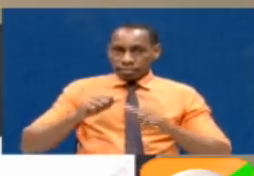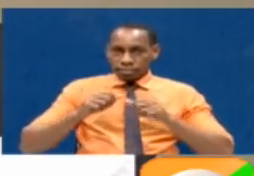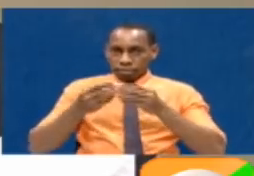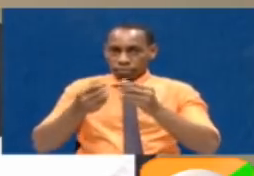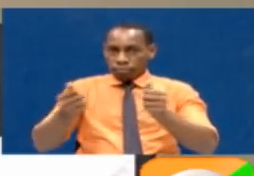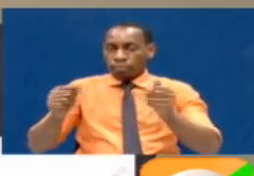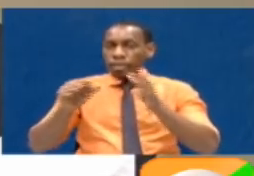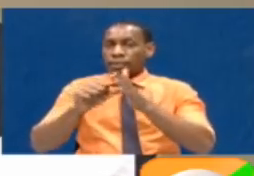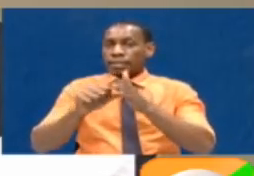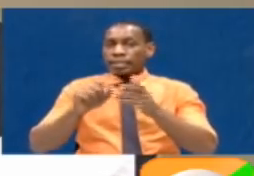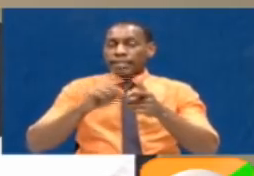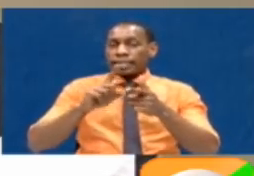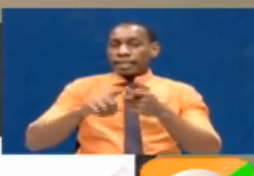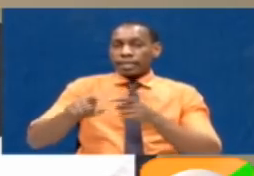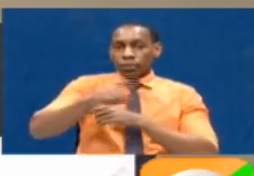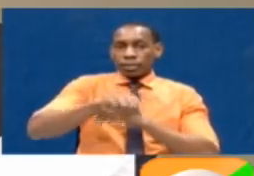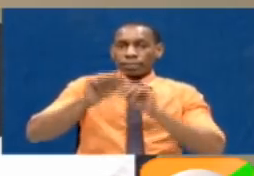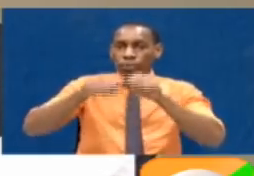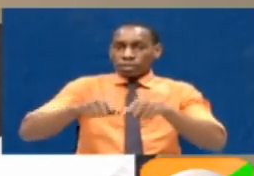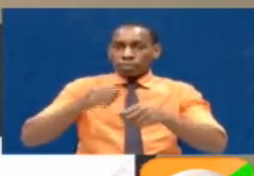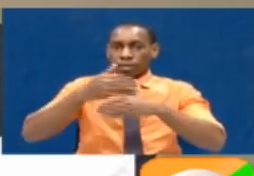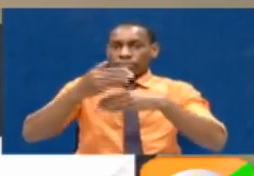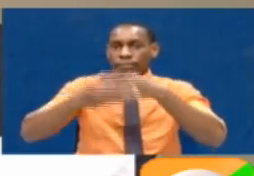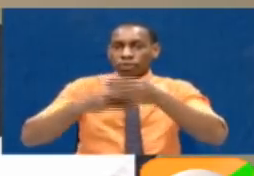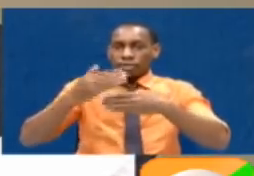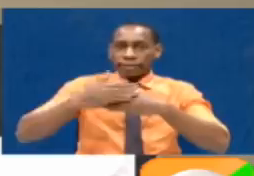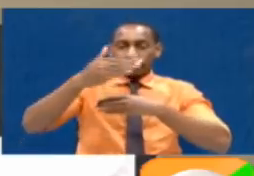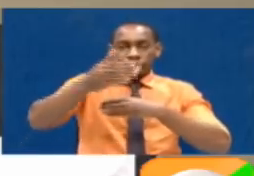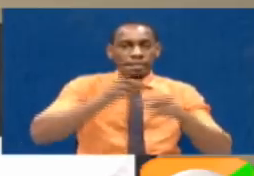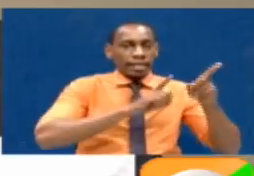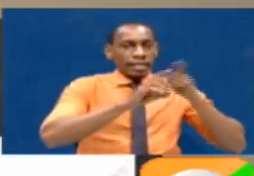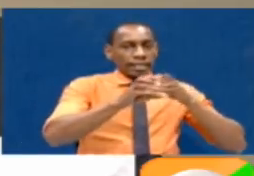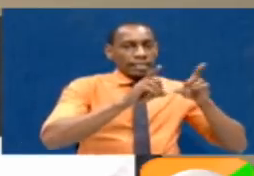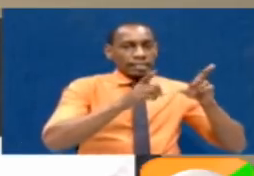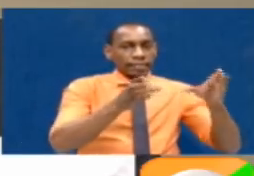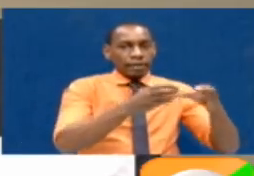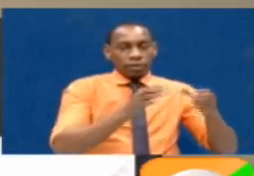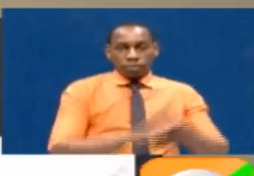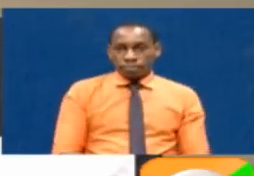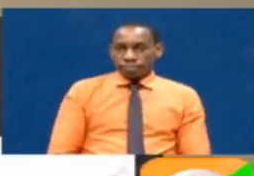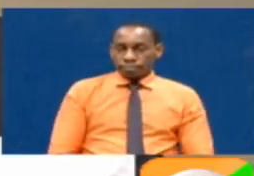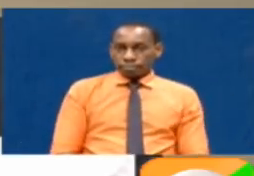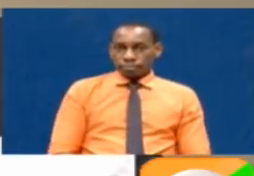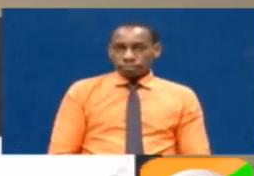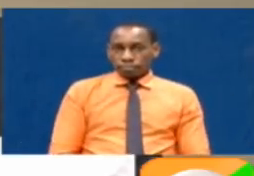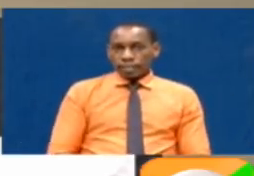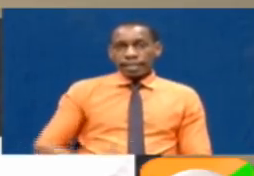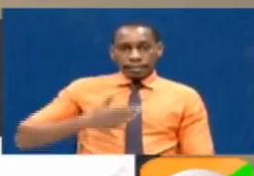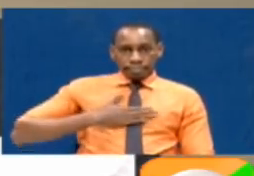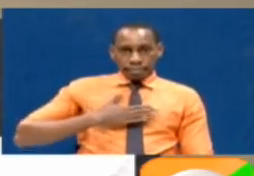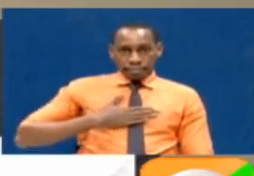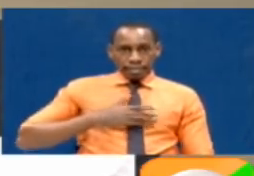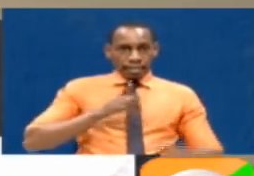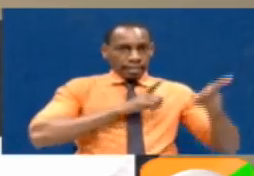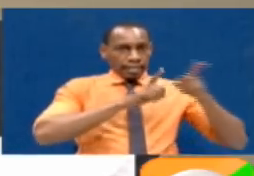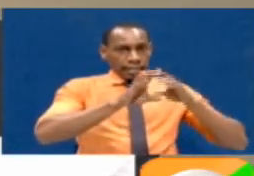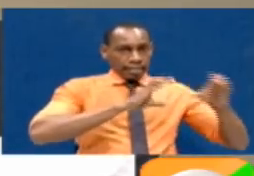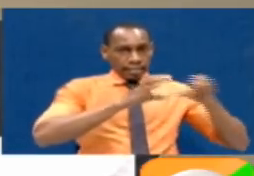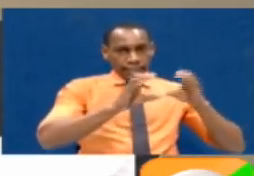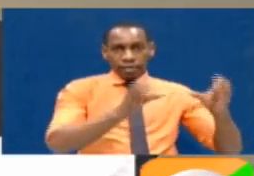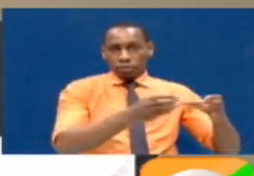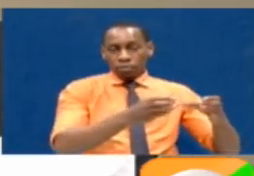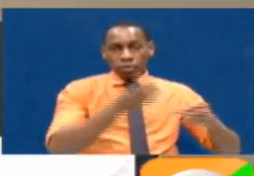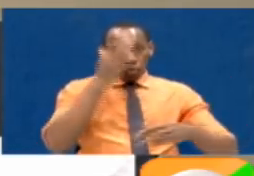crisis, that then we can build the future of Safaricom. For me, Safaricom has been